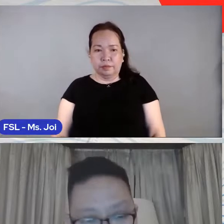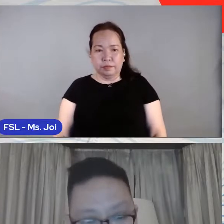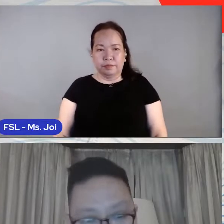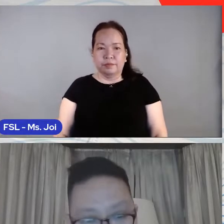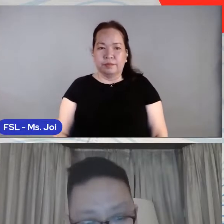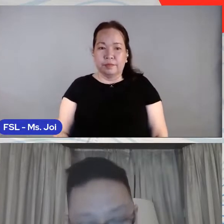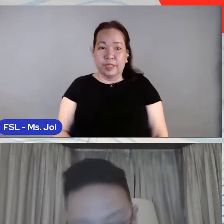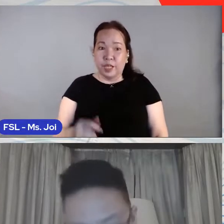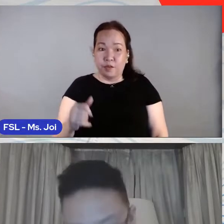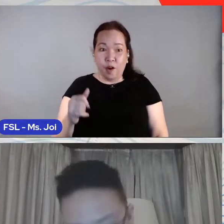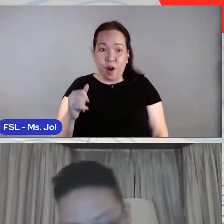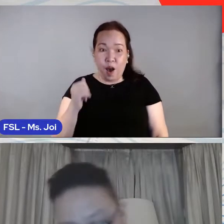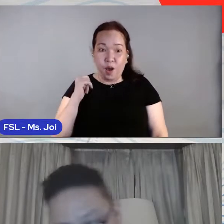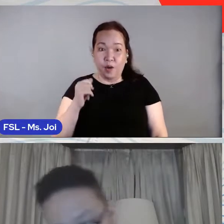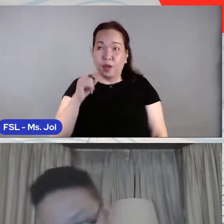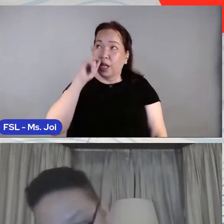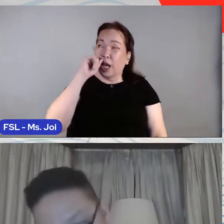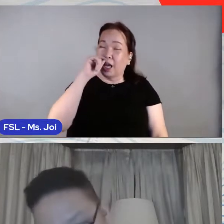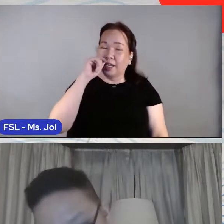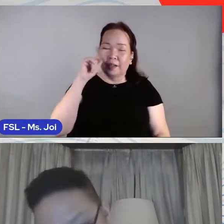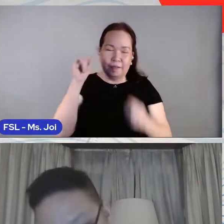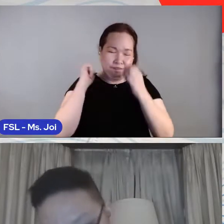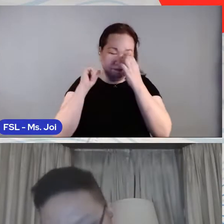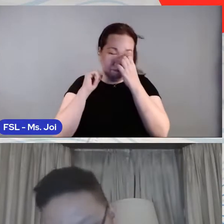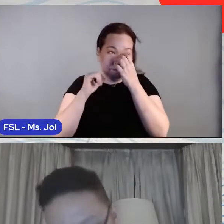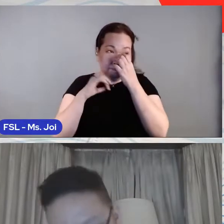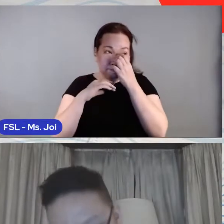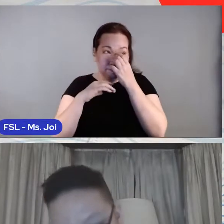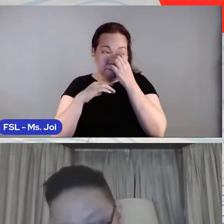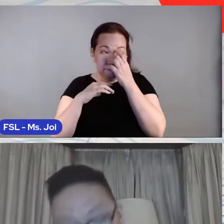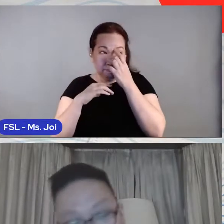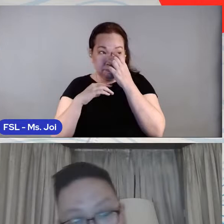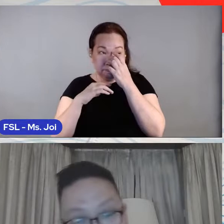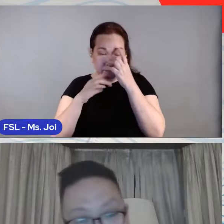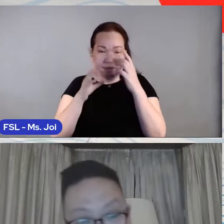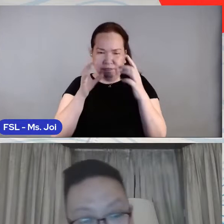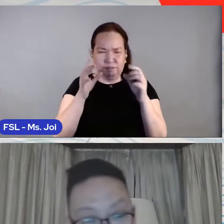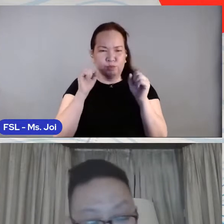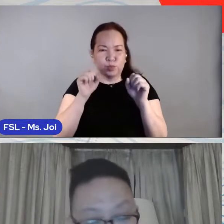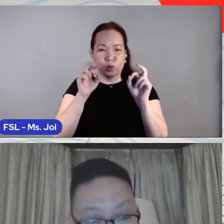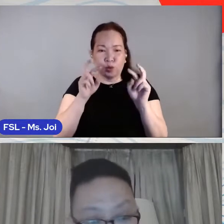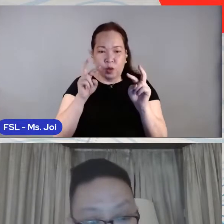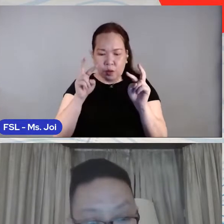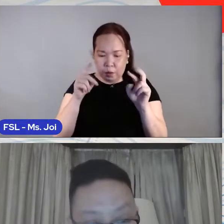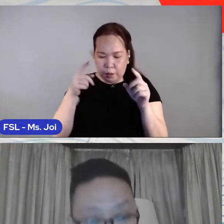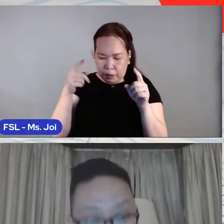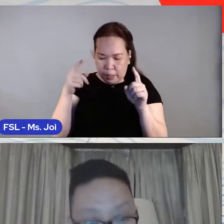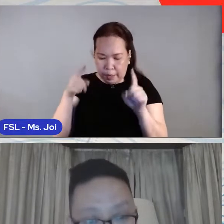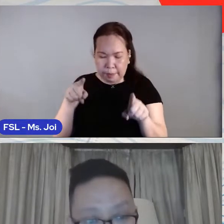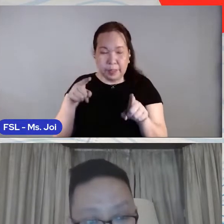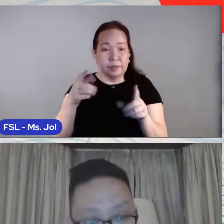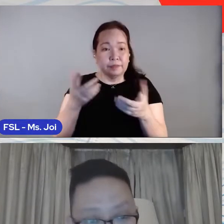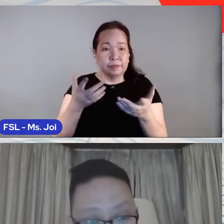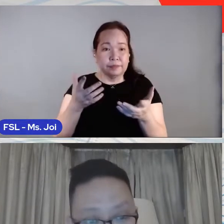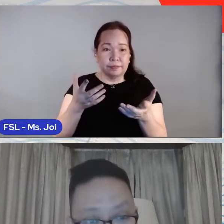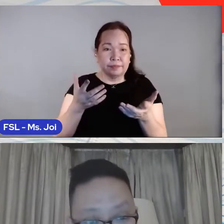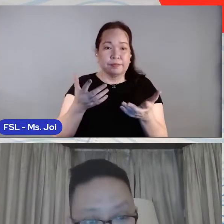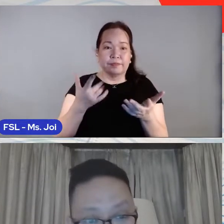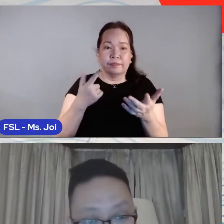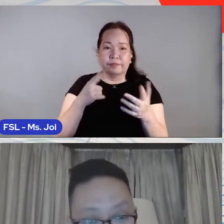sa sa pagdudot ng ilong, you can actually view what's happening inside